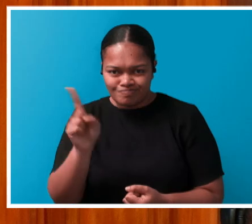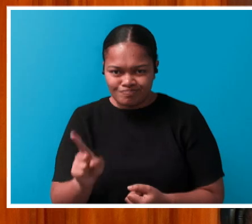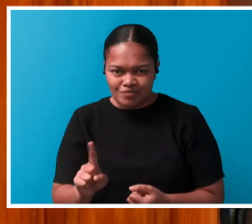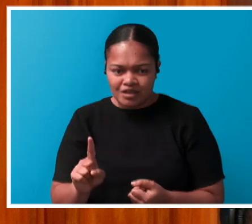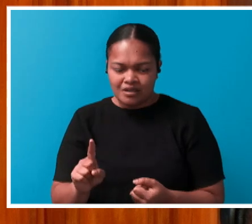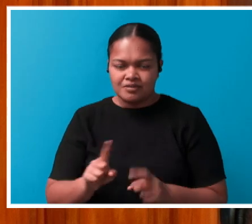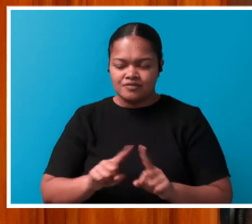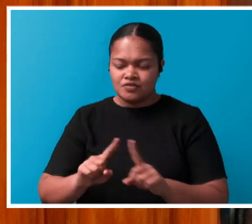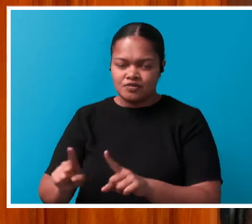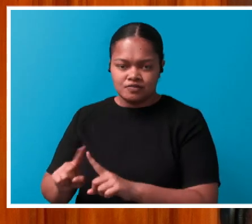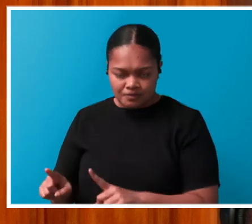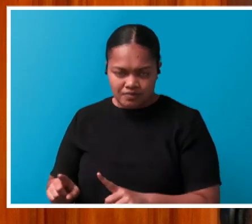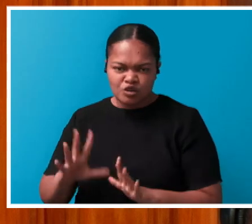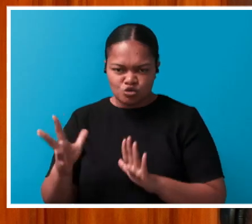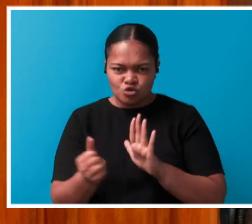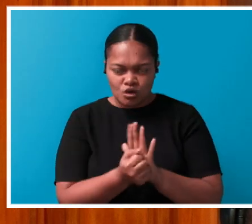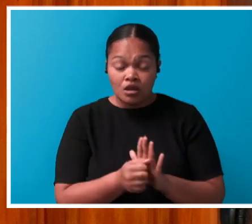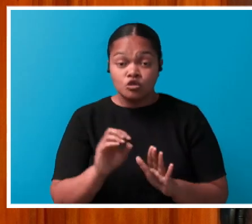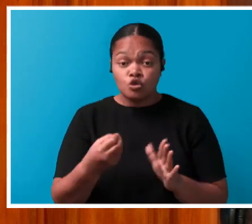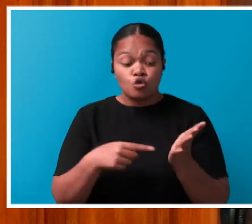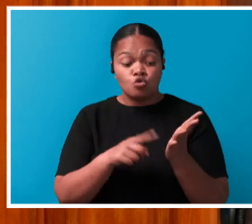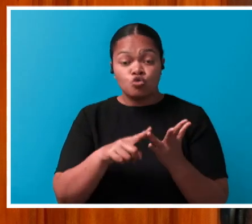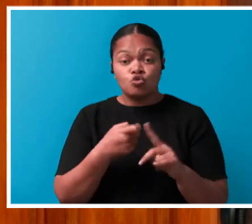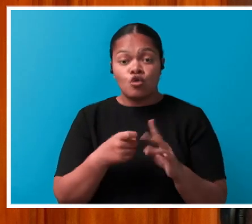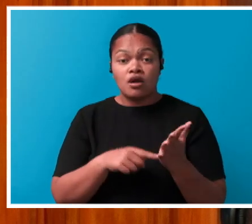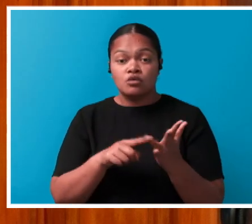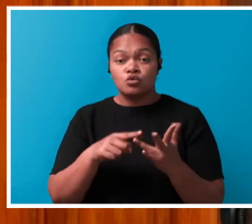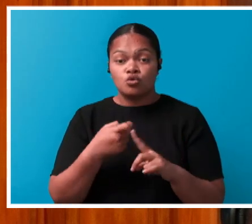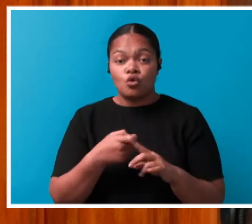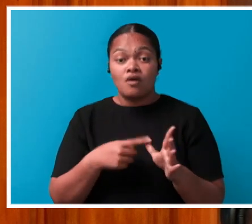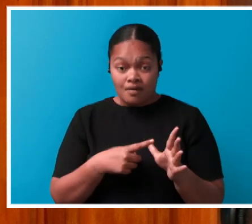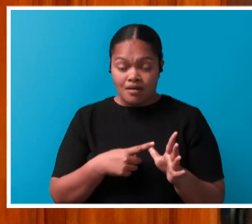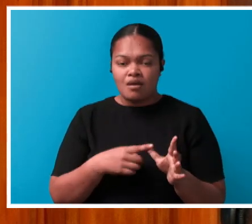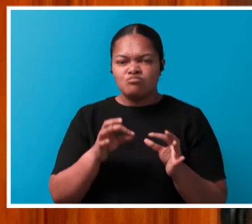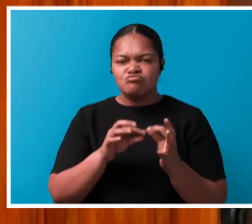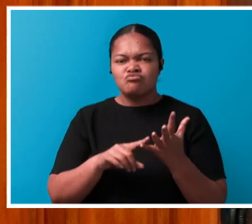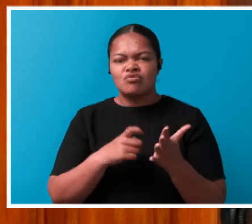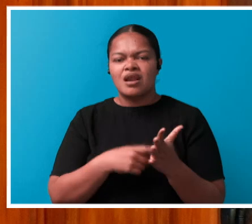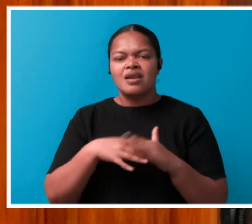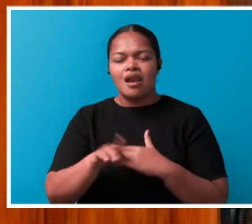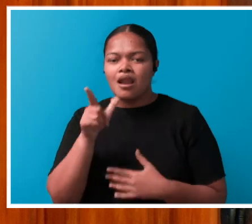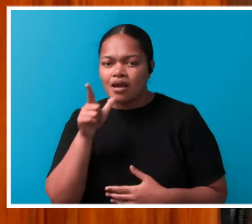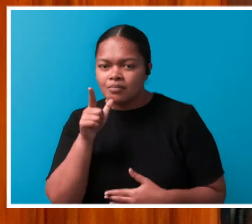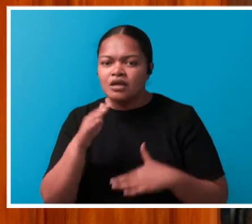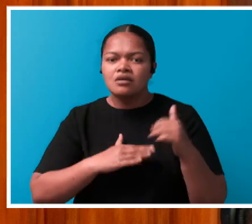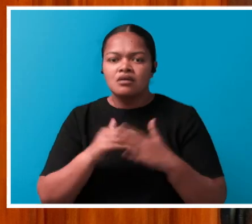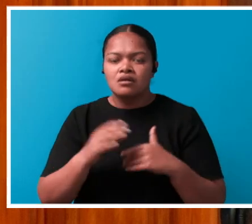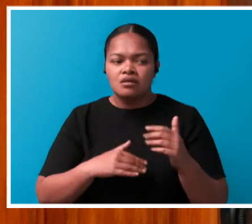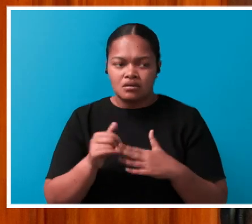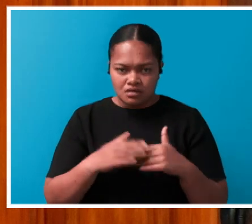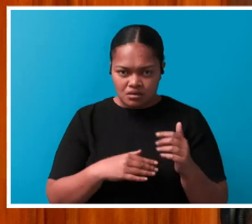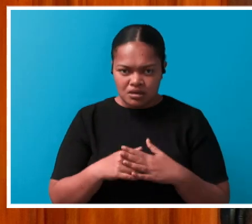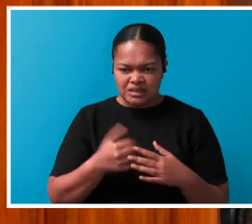Additionally, under the Small Grants Project, the Tokotoka and Burukalo community in Lami benefited through the co-financing assistance in the construction of 460